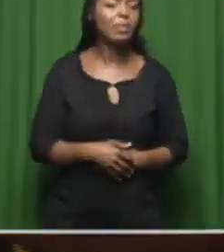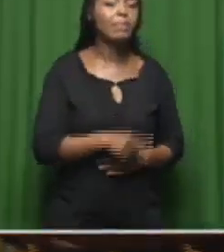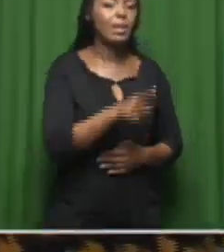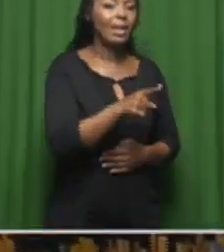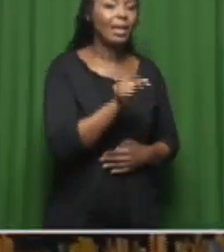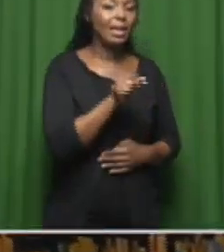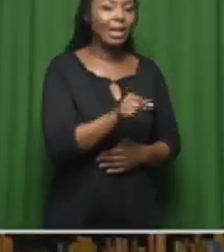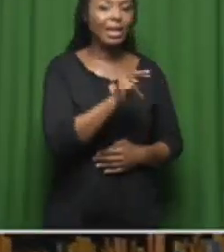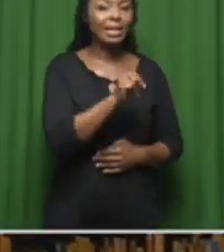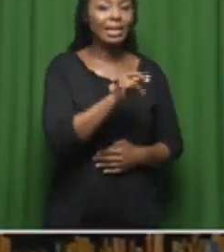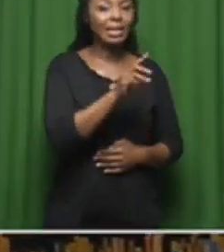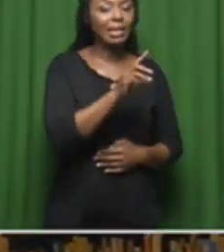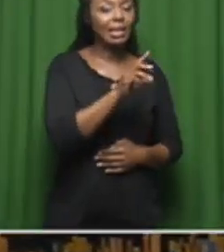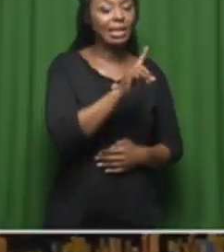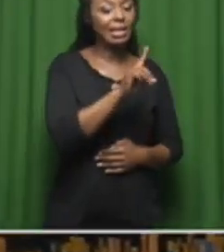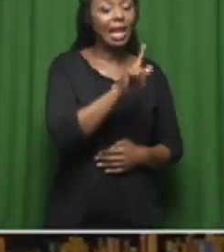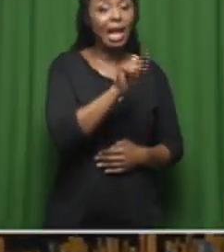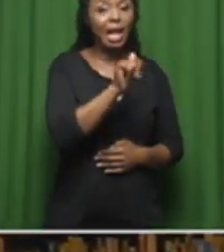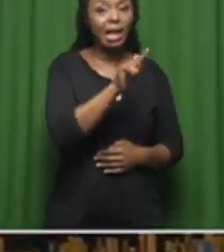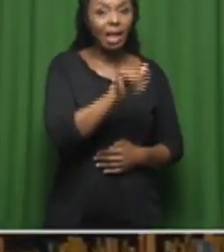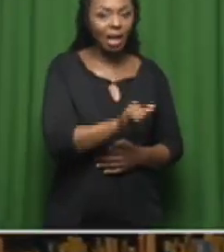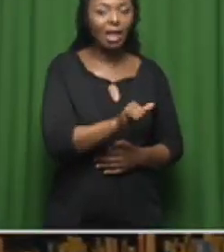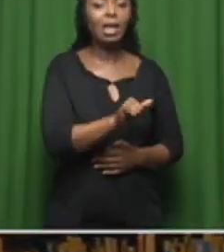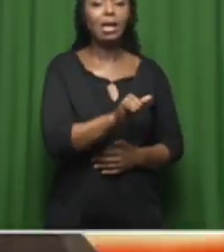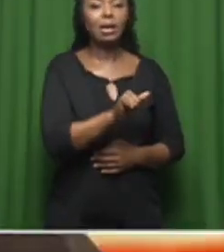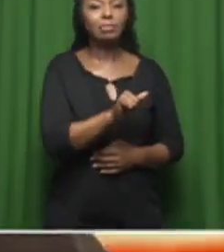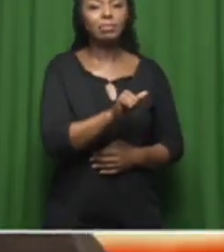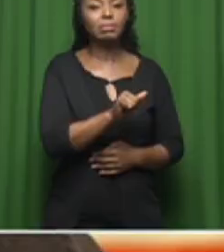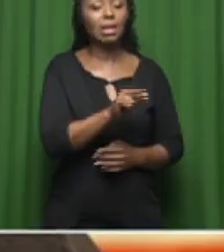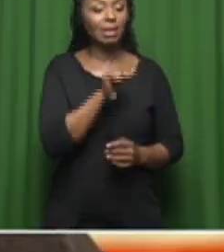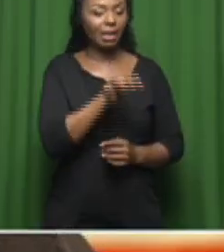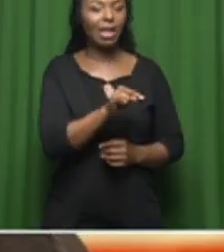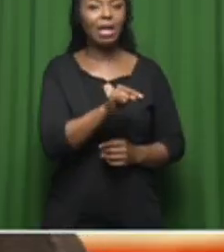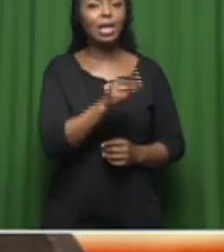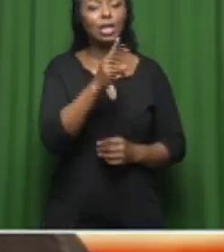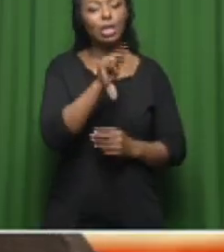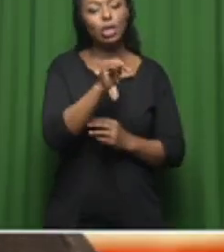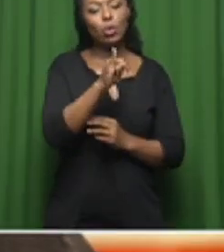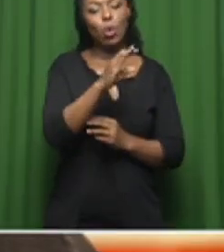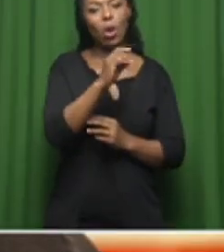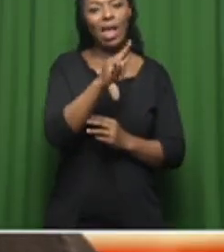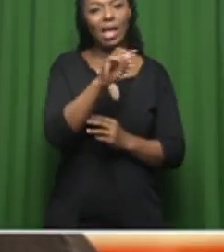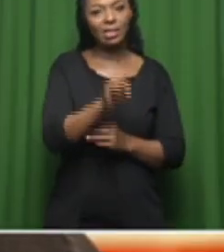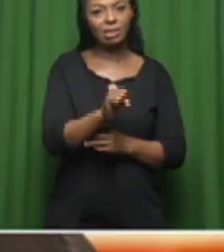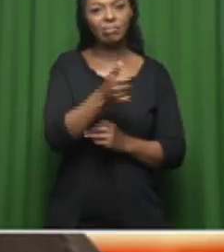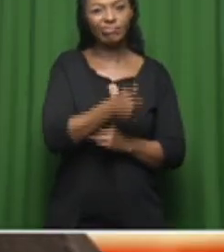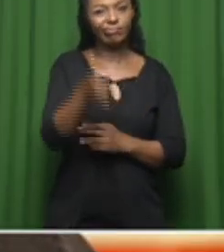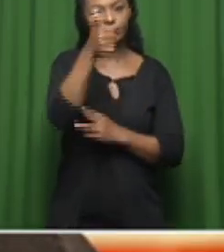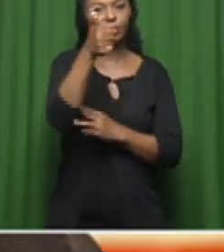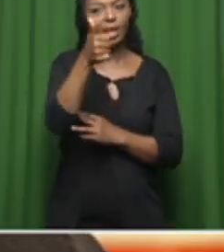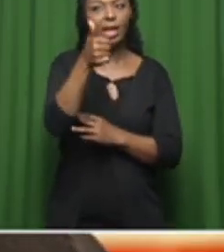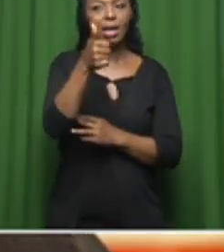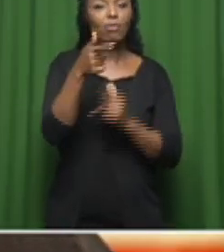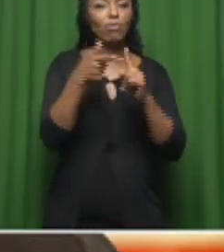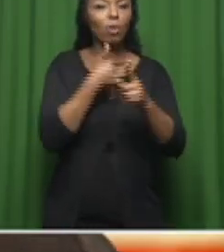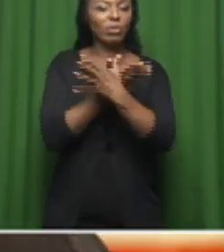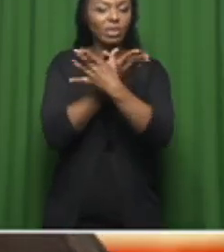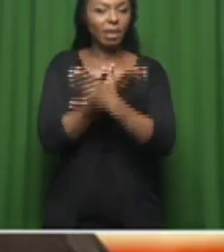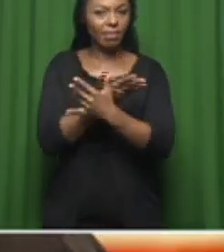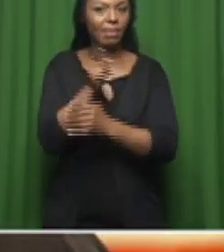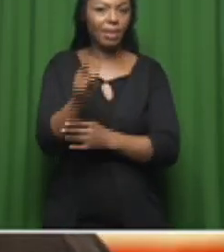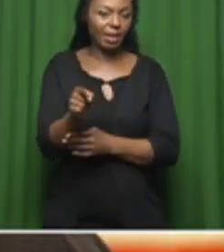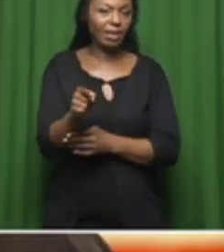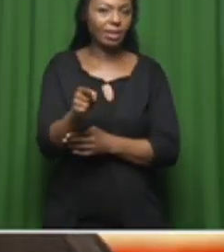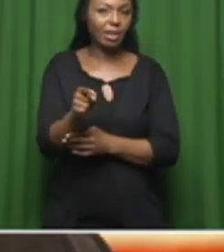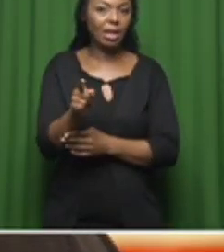co-founder's name is called Nicholas Bauer. He came here also in 2012 as a journalist hired by a company called Mail and Garden to come and